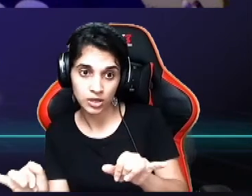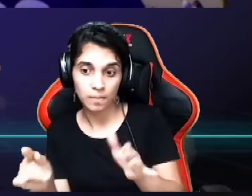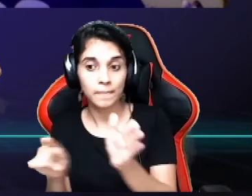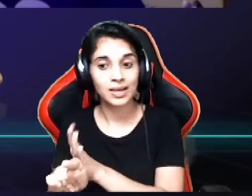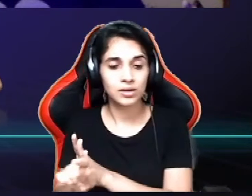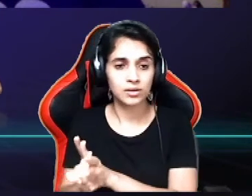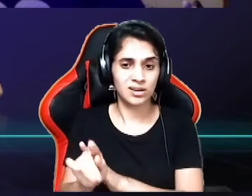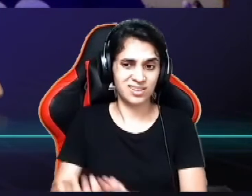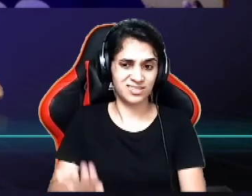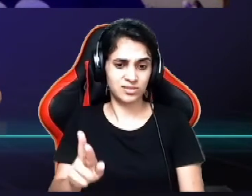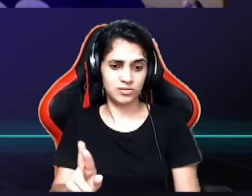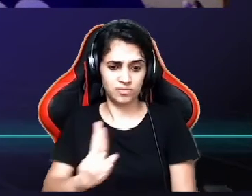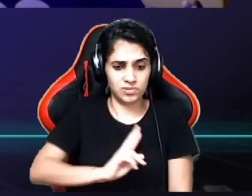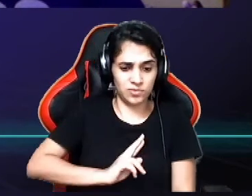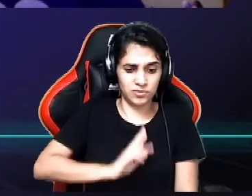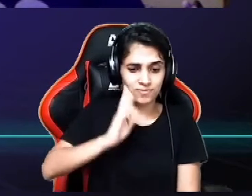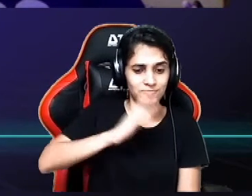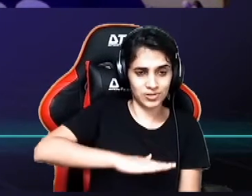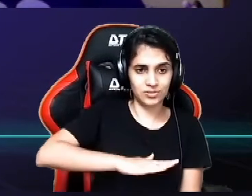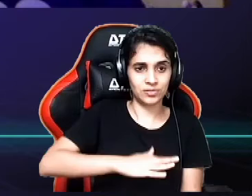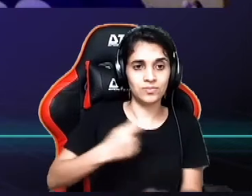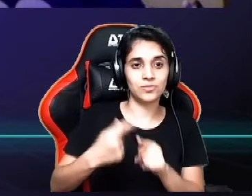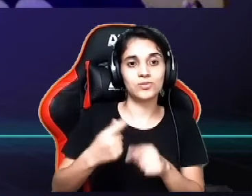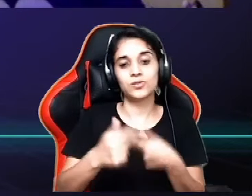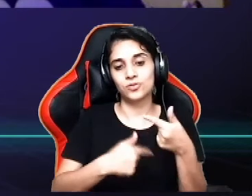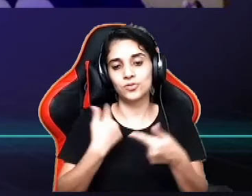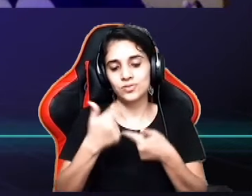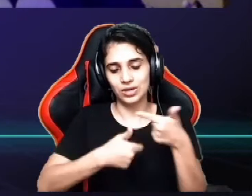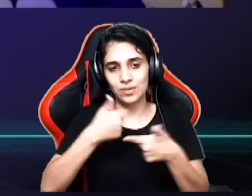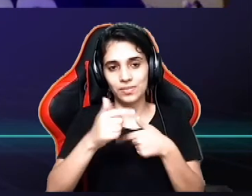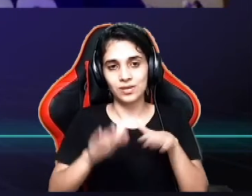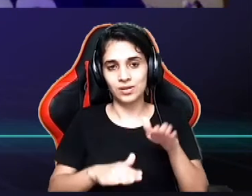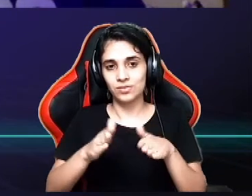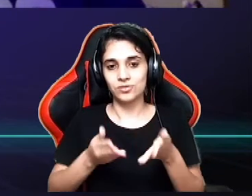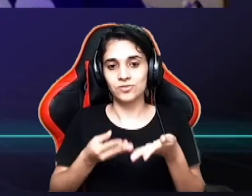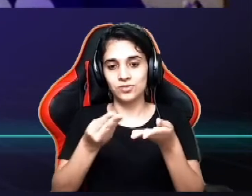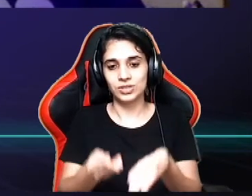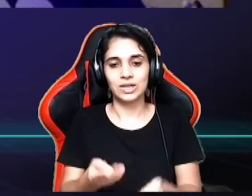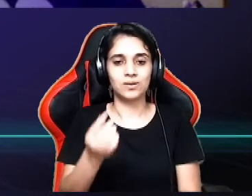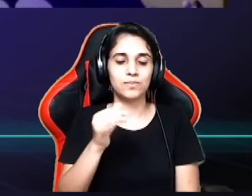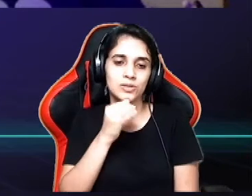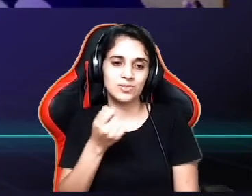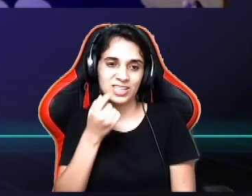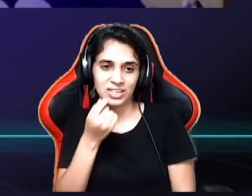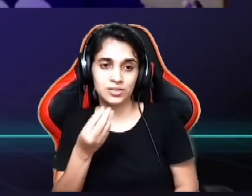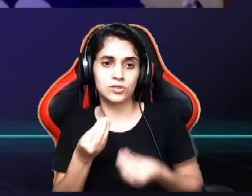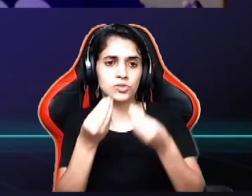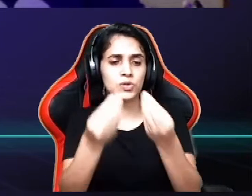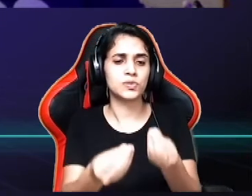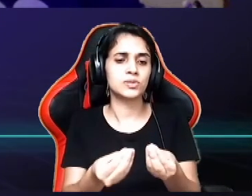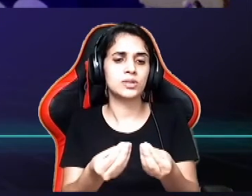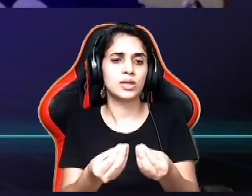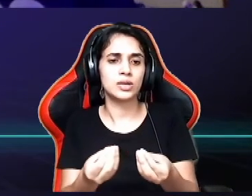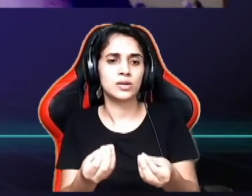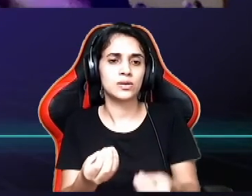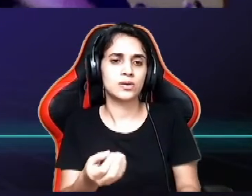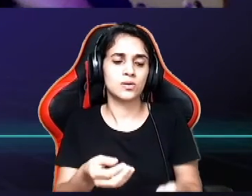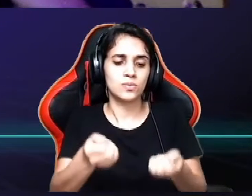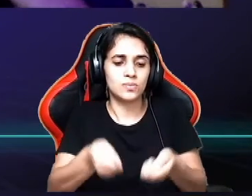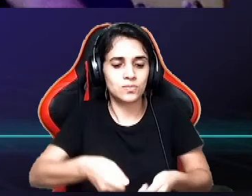If you ask them if they're going to post it, you might not even get an answer. This is our